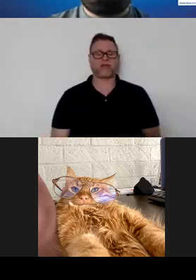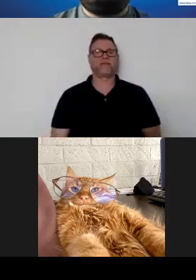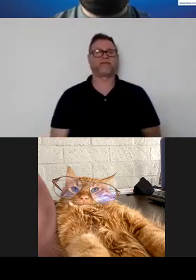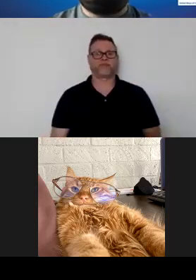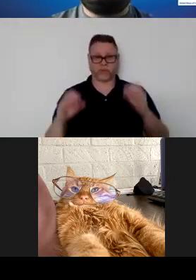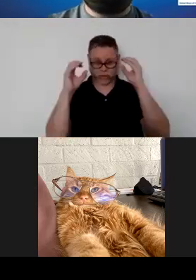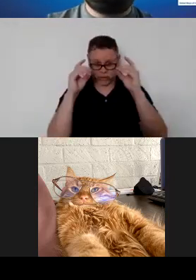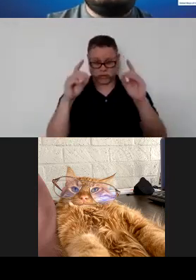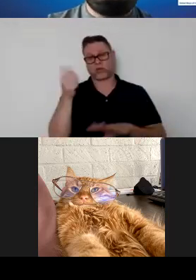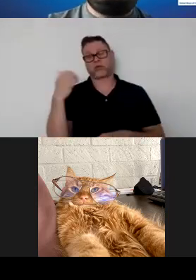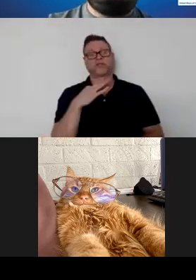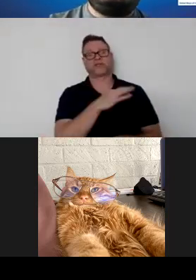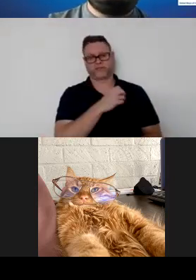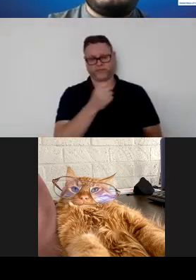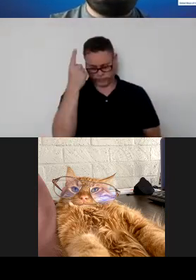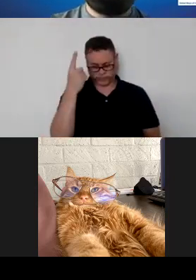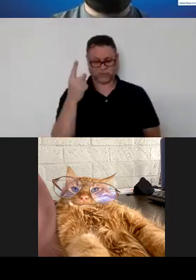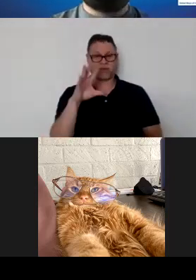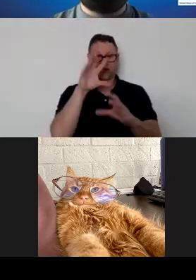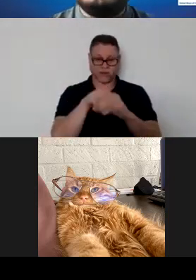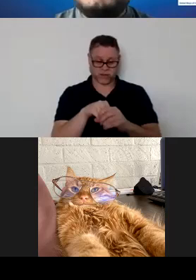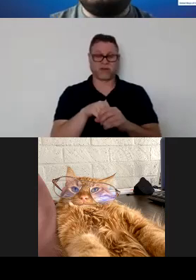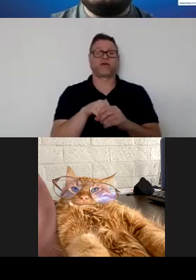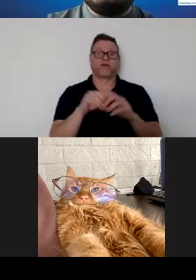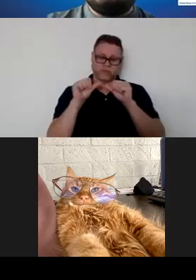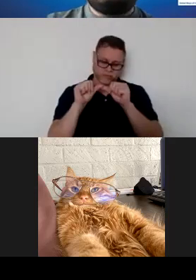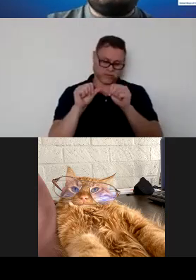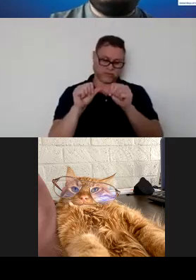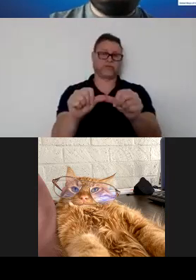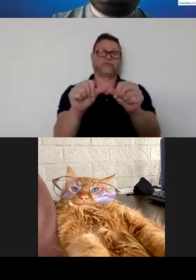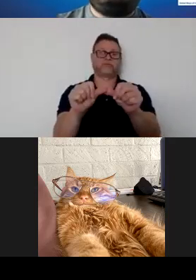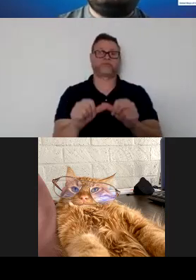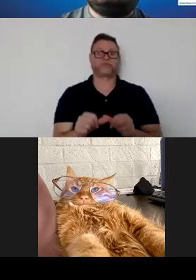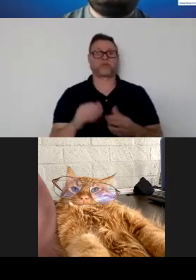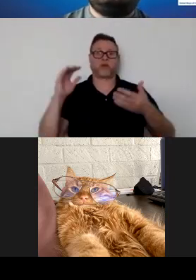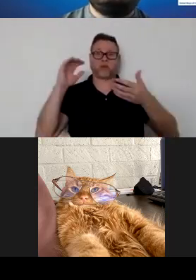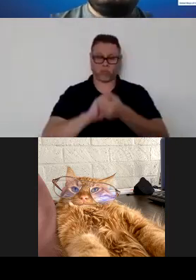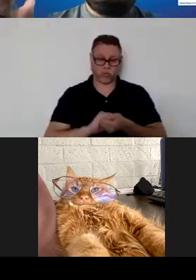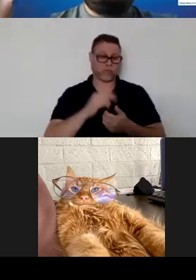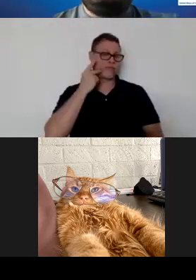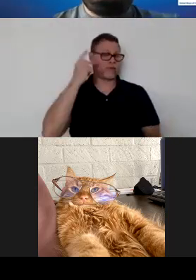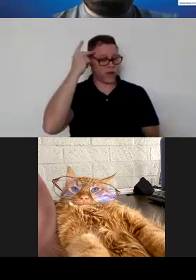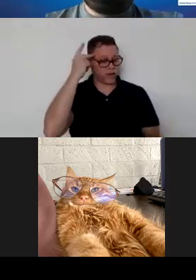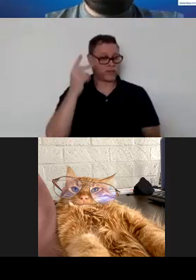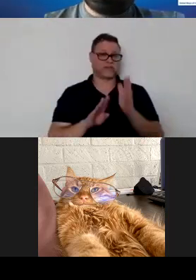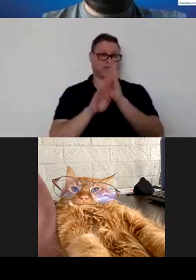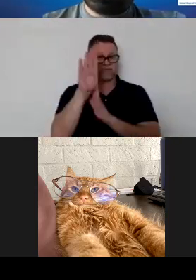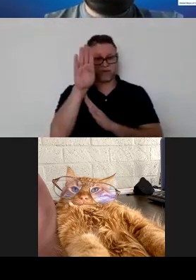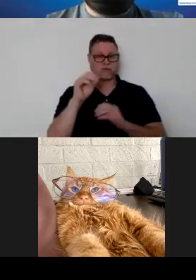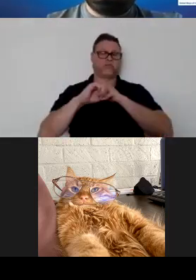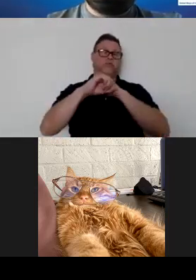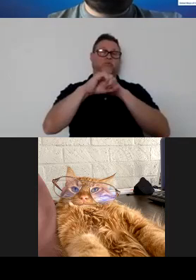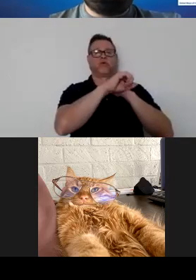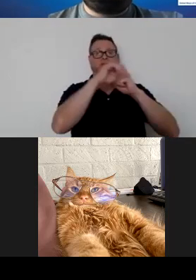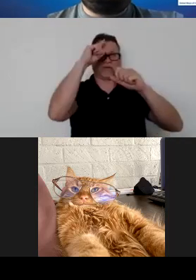other staff at community schools understand that engagement happens on a continuum, from partnering with parents to developing and promoting a